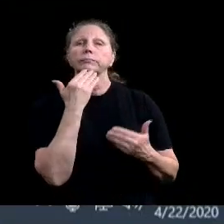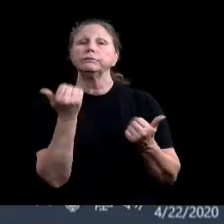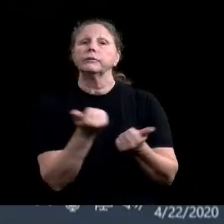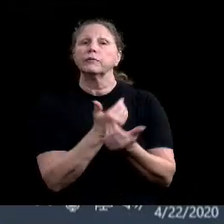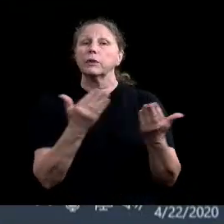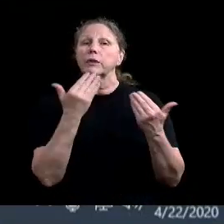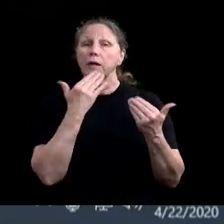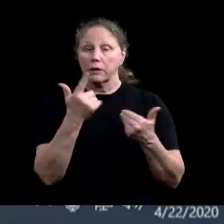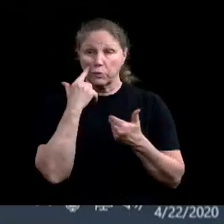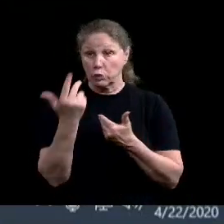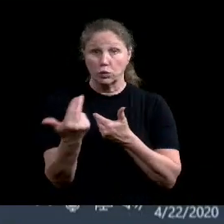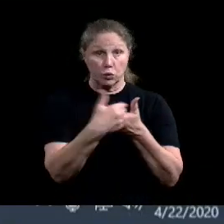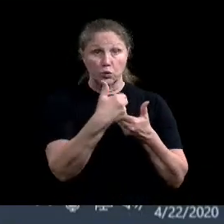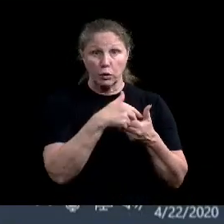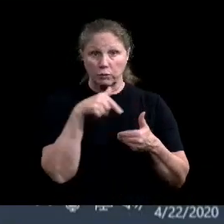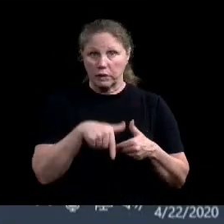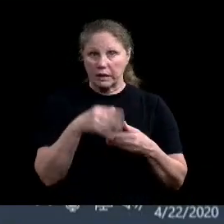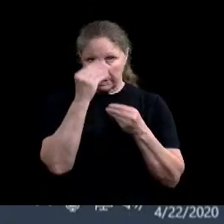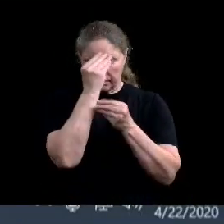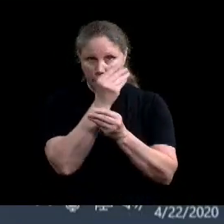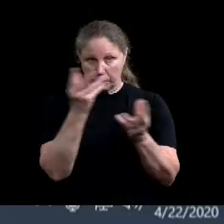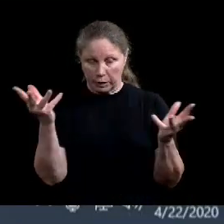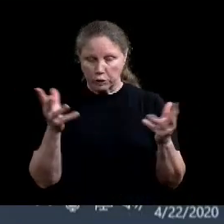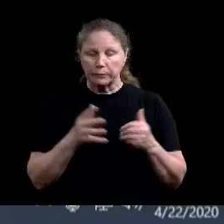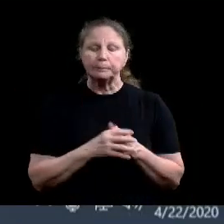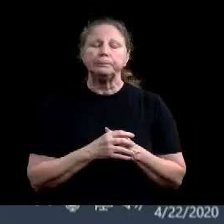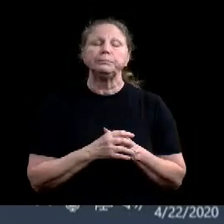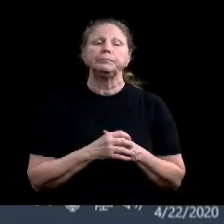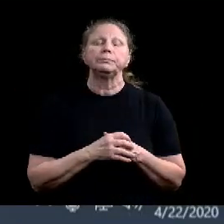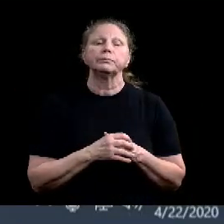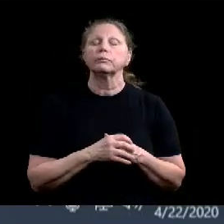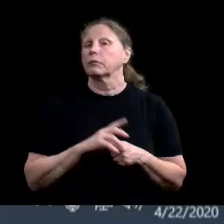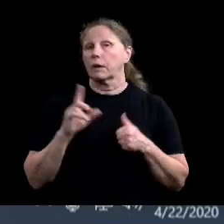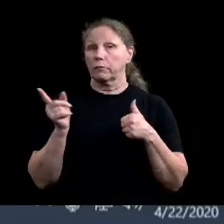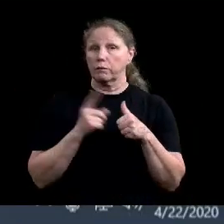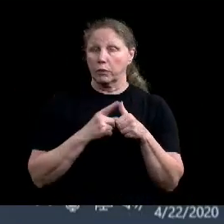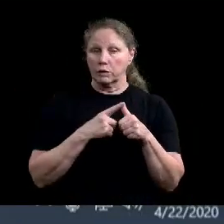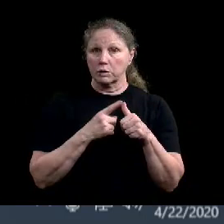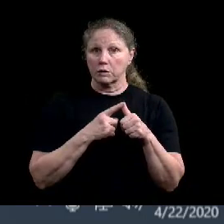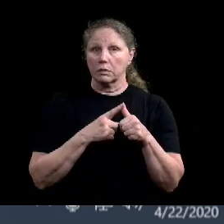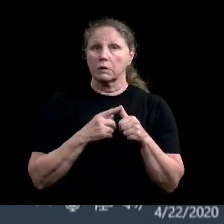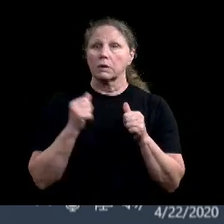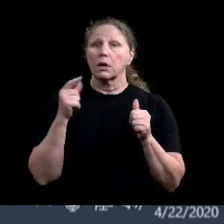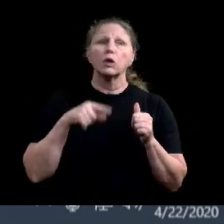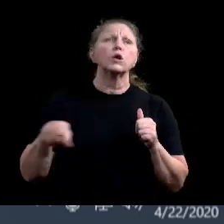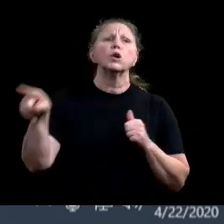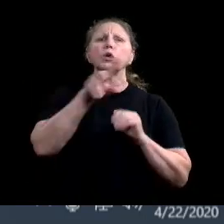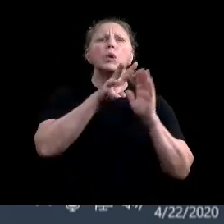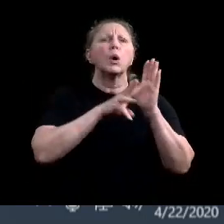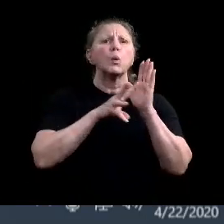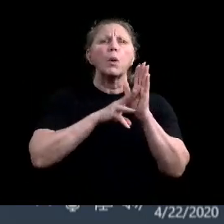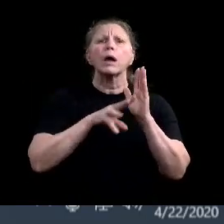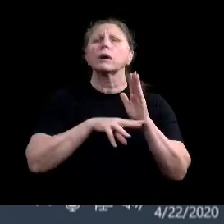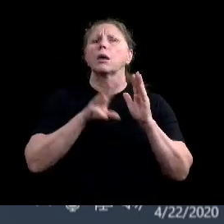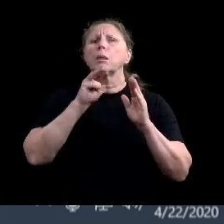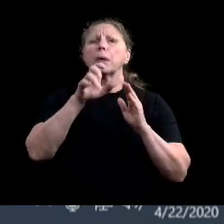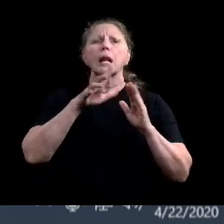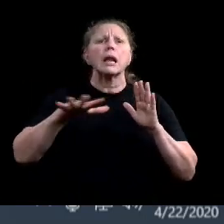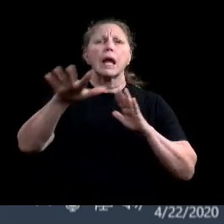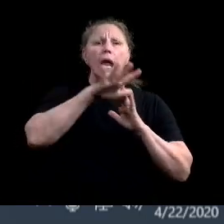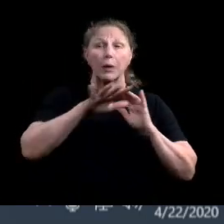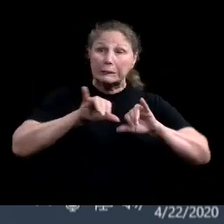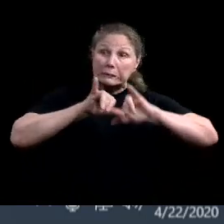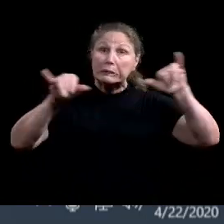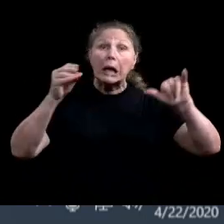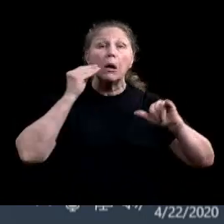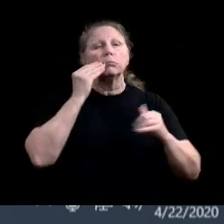today. First, I want to say thank you to all of you in Waco and McLennan County for continuing to stay at home as much as possible and observe distancing